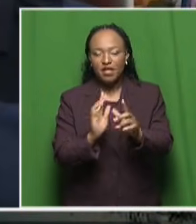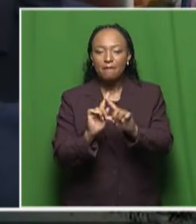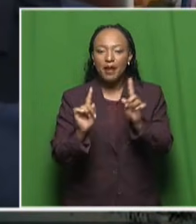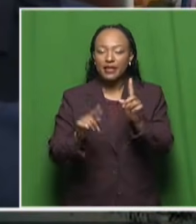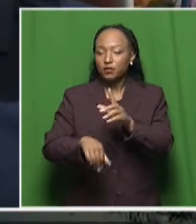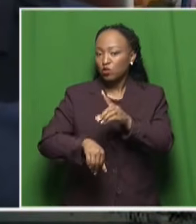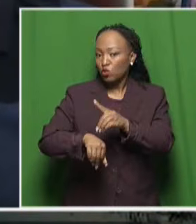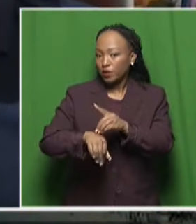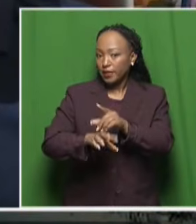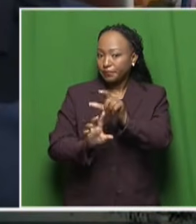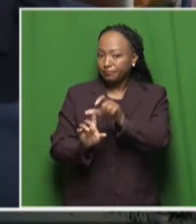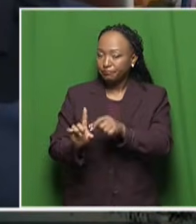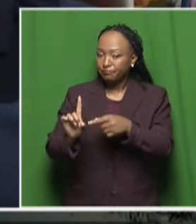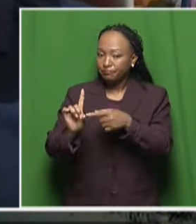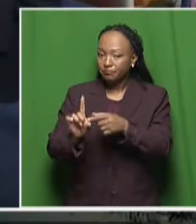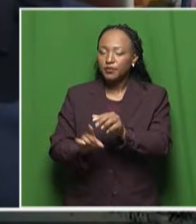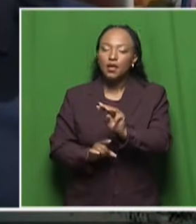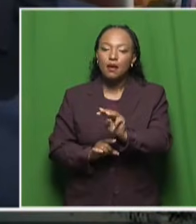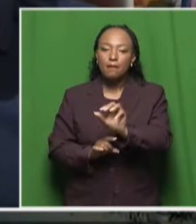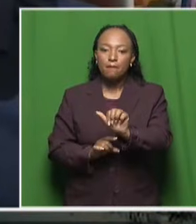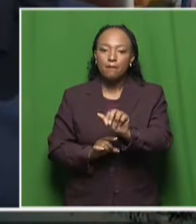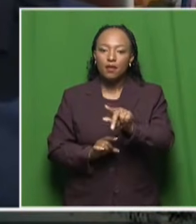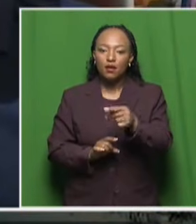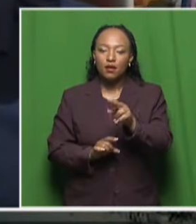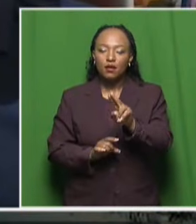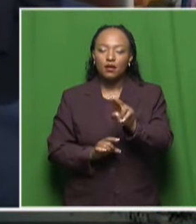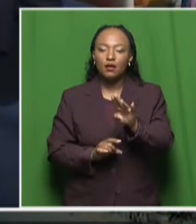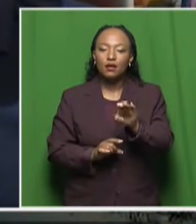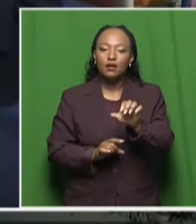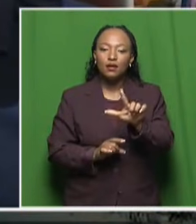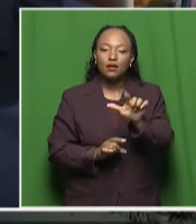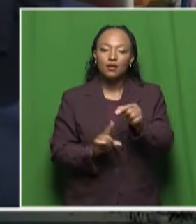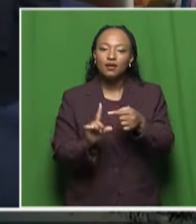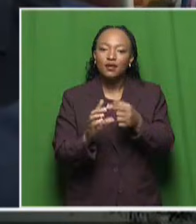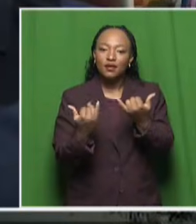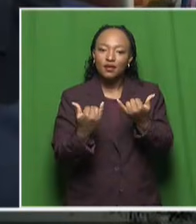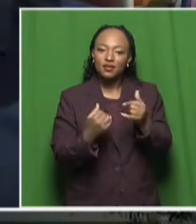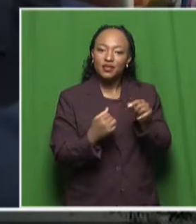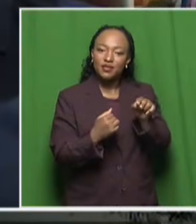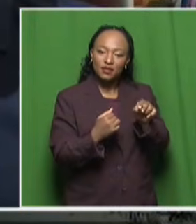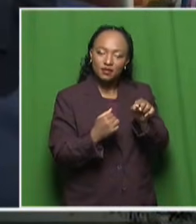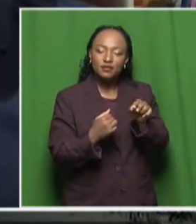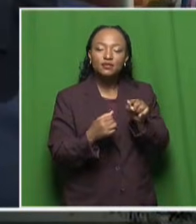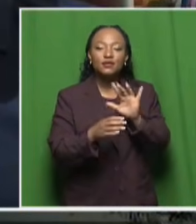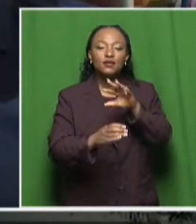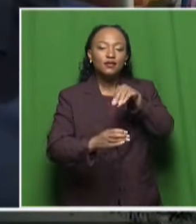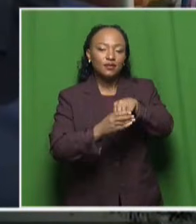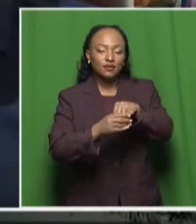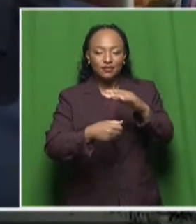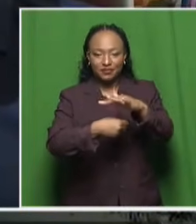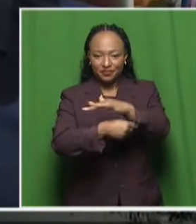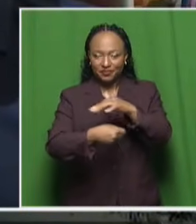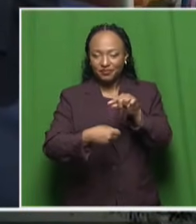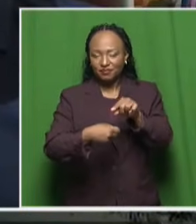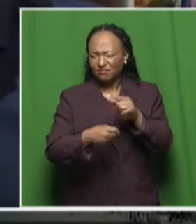Makhubele, we first need to actually place this whole incident in context. So what actually happened